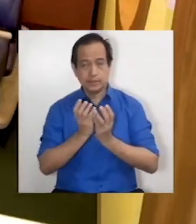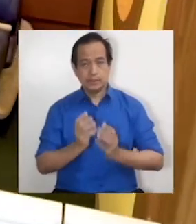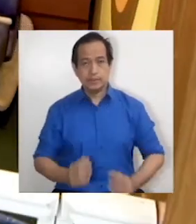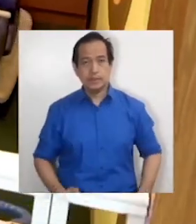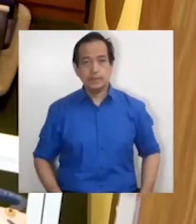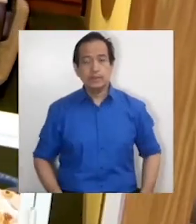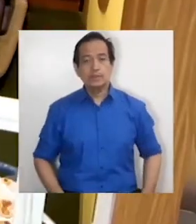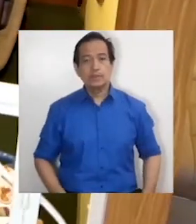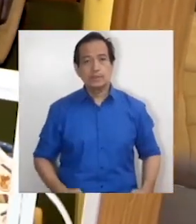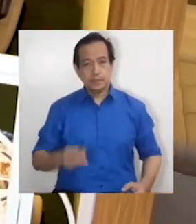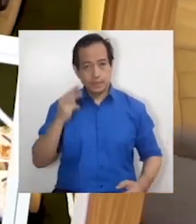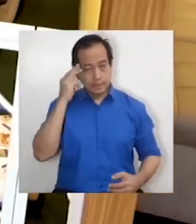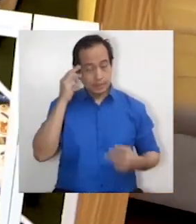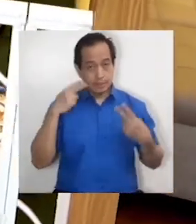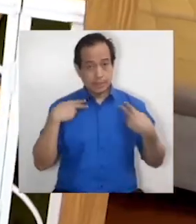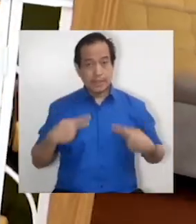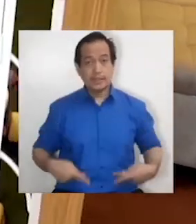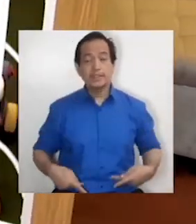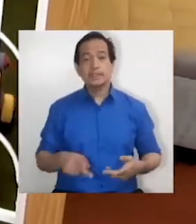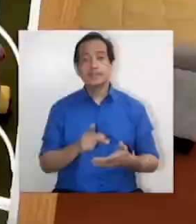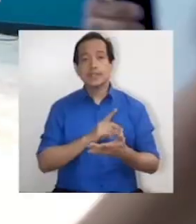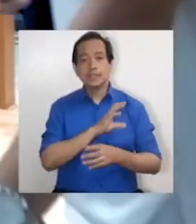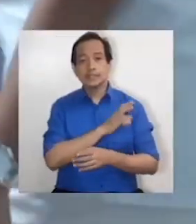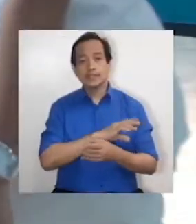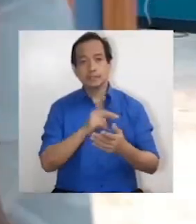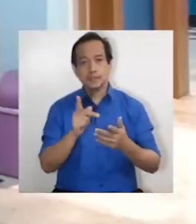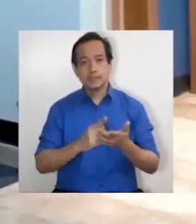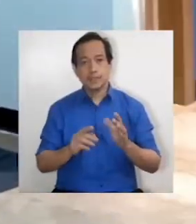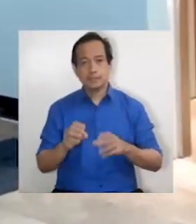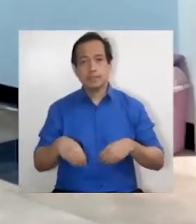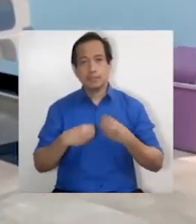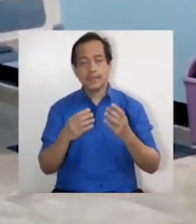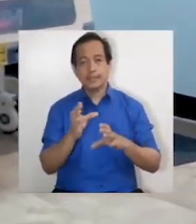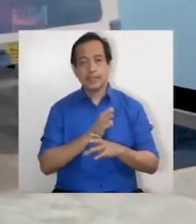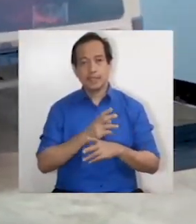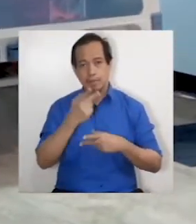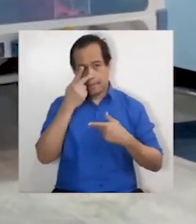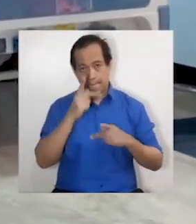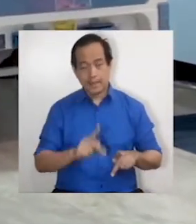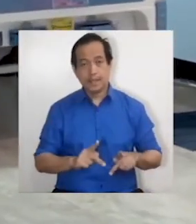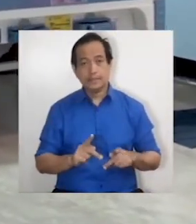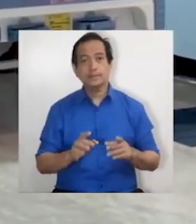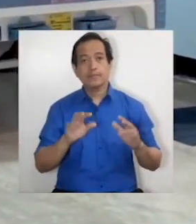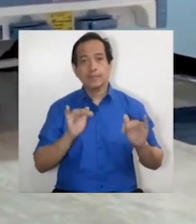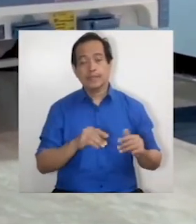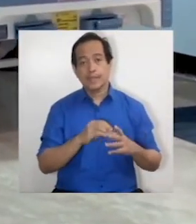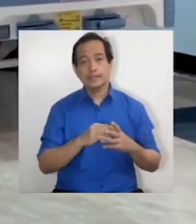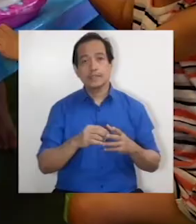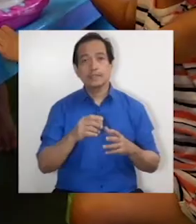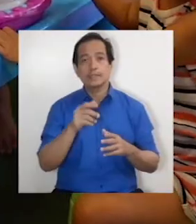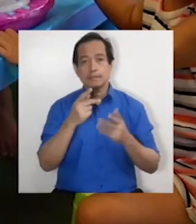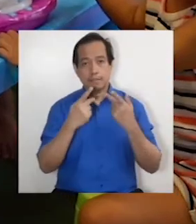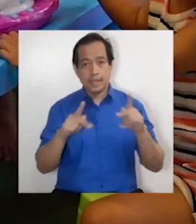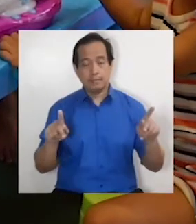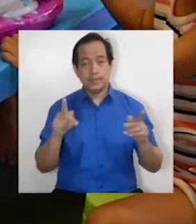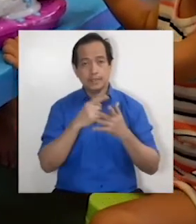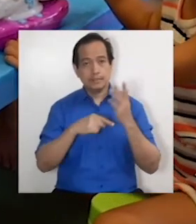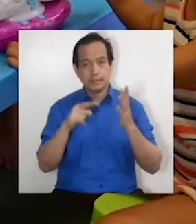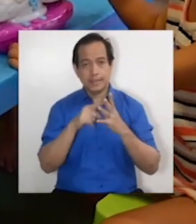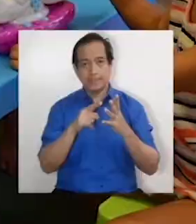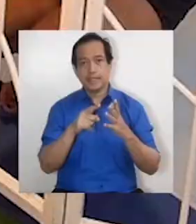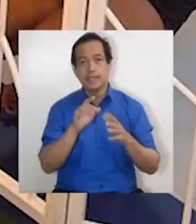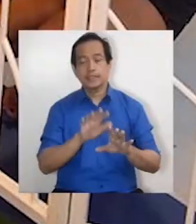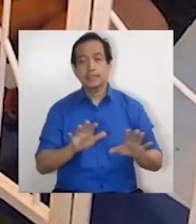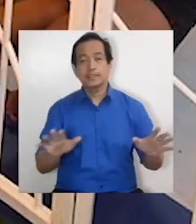The Wellness Centers for Children provide care for patients confined in public pediatric wards by renovating and